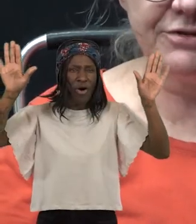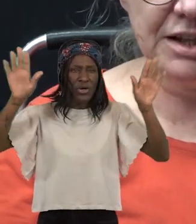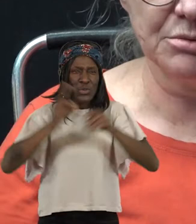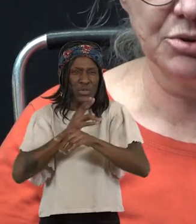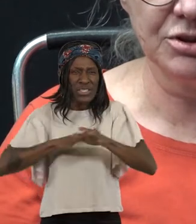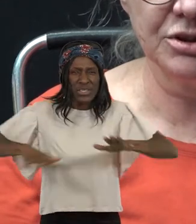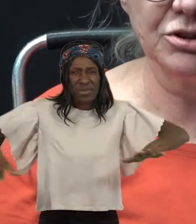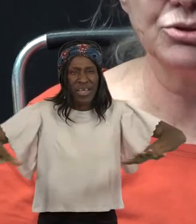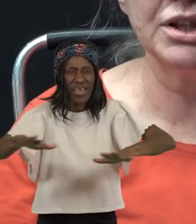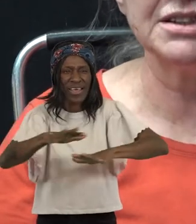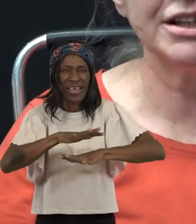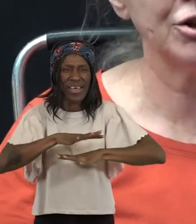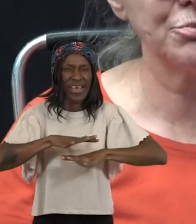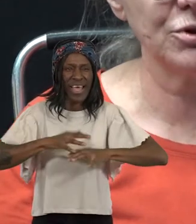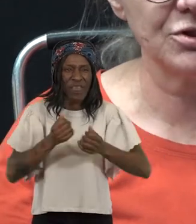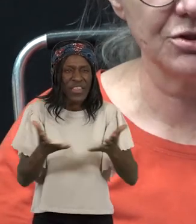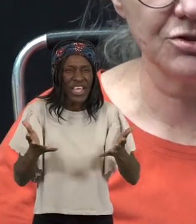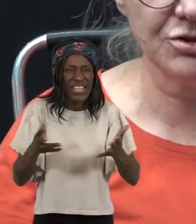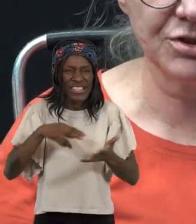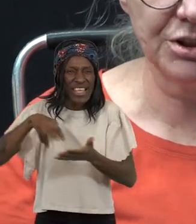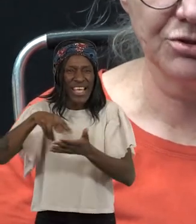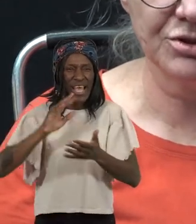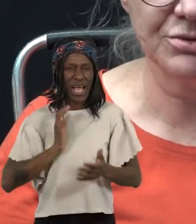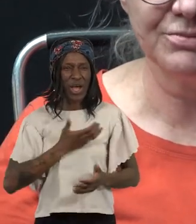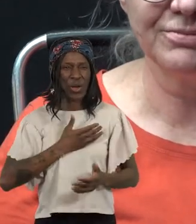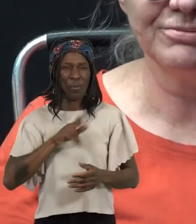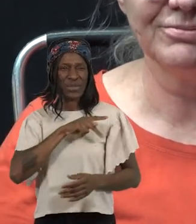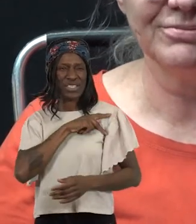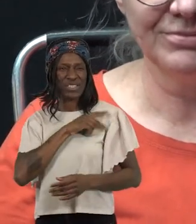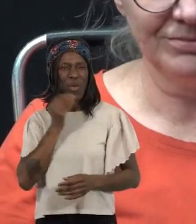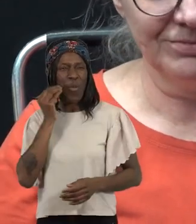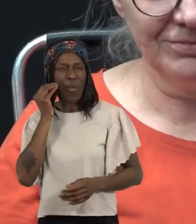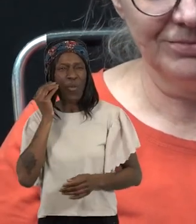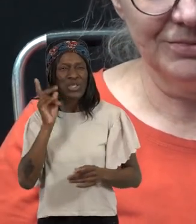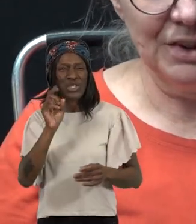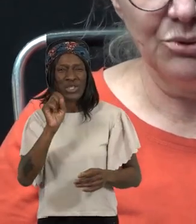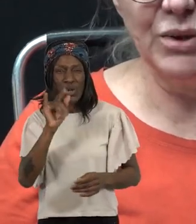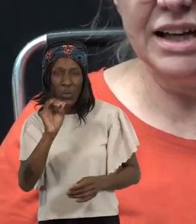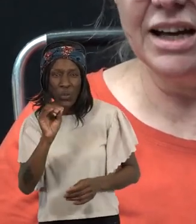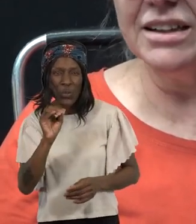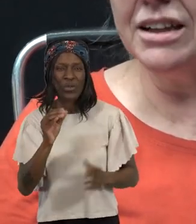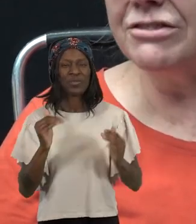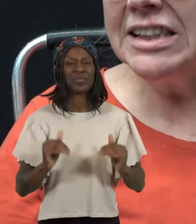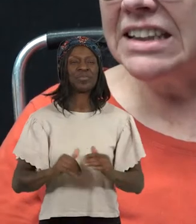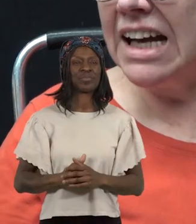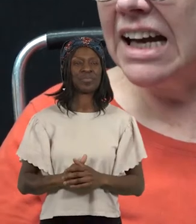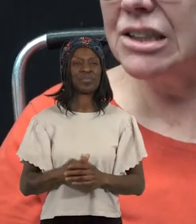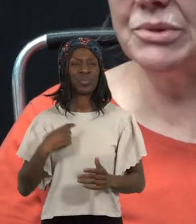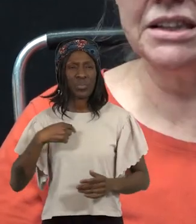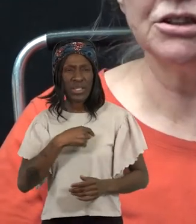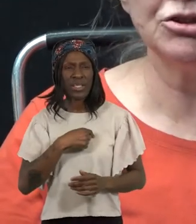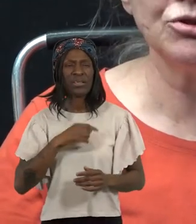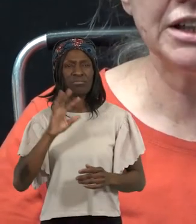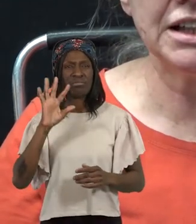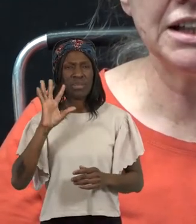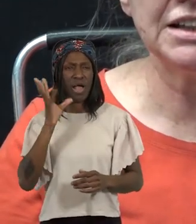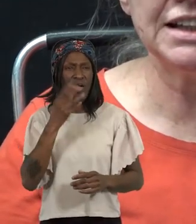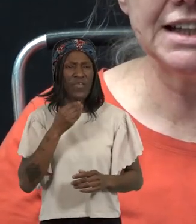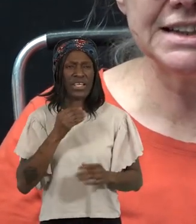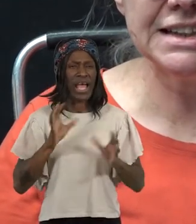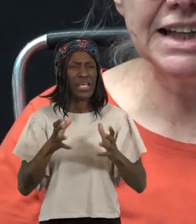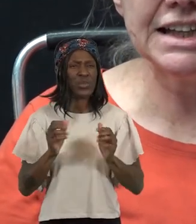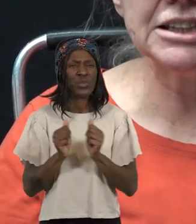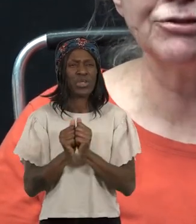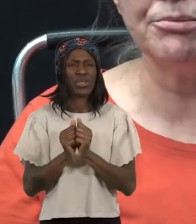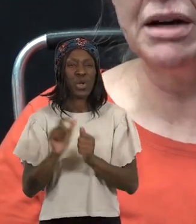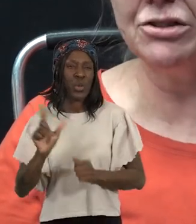space available to us in our personal studios. We had a lovely class with Luca